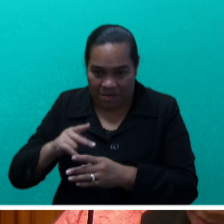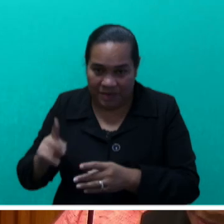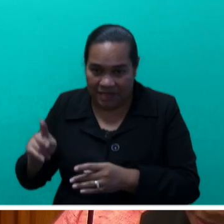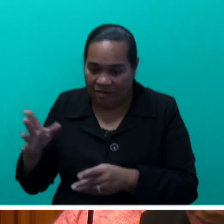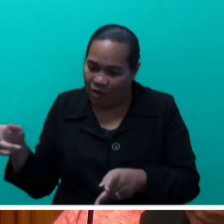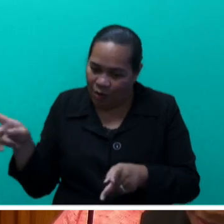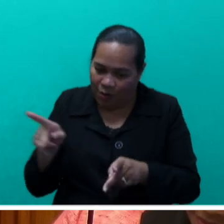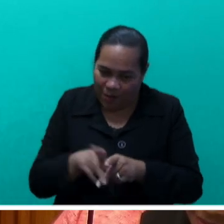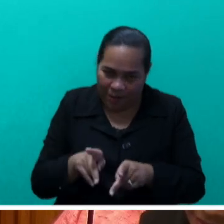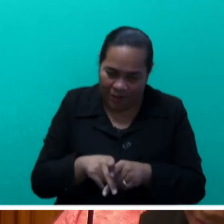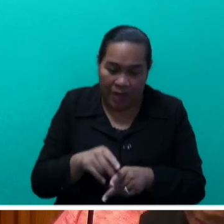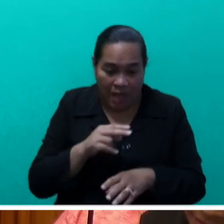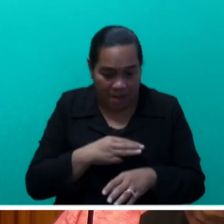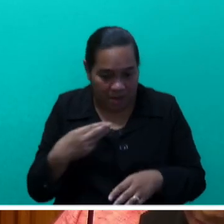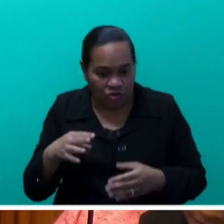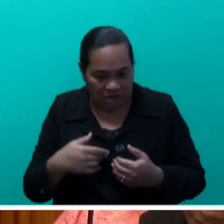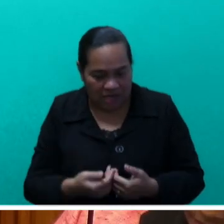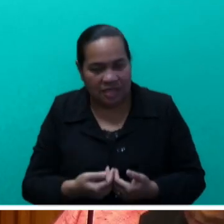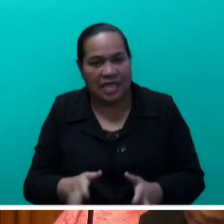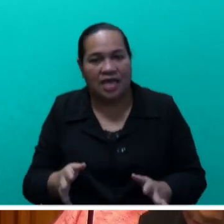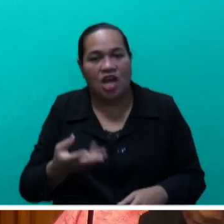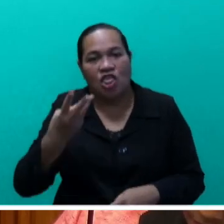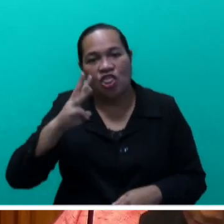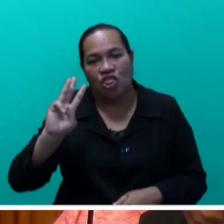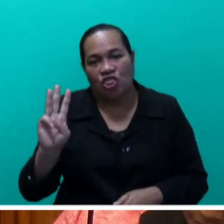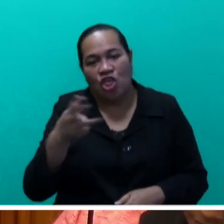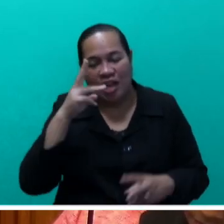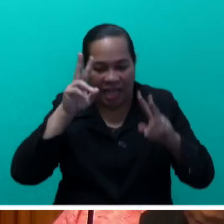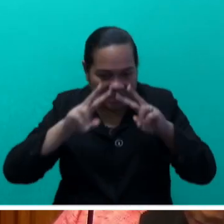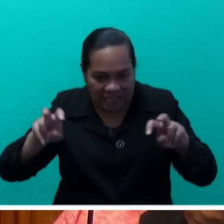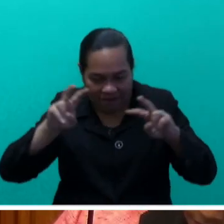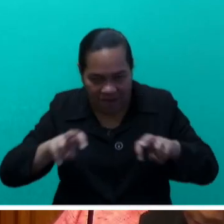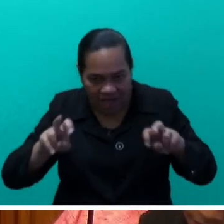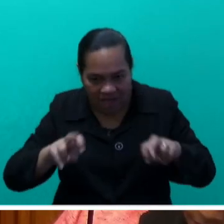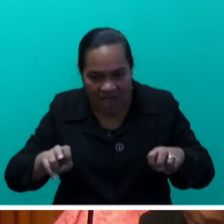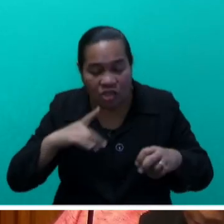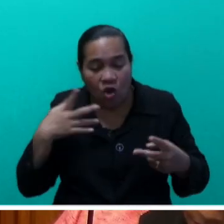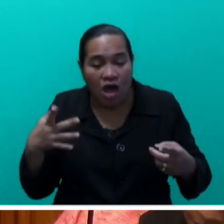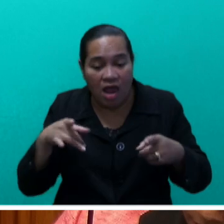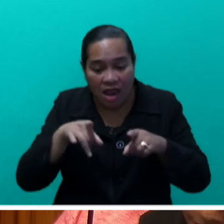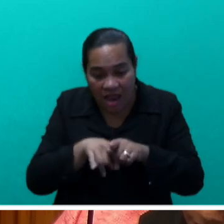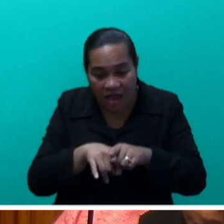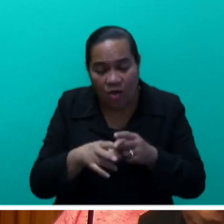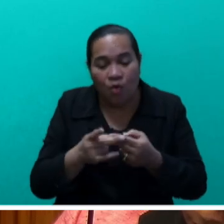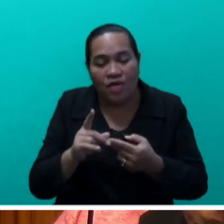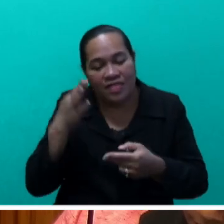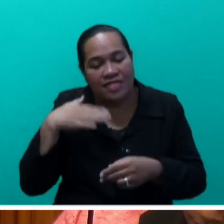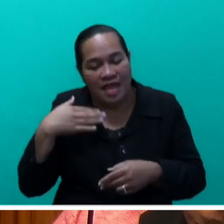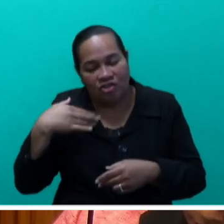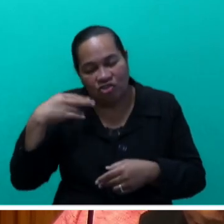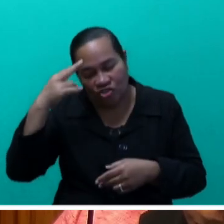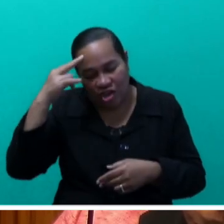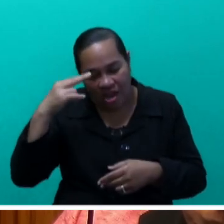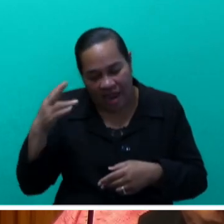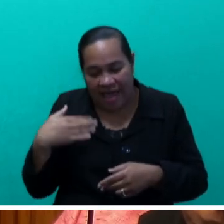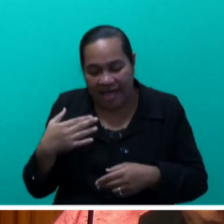has commenced the third STEP survey for Fiji. The survey is in line with our National Health Strategic Plan and the Annual